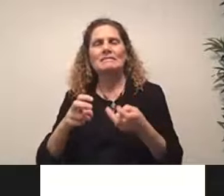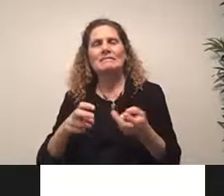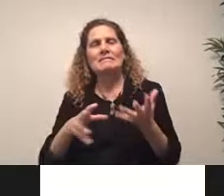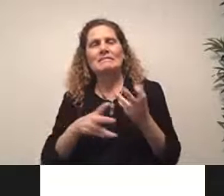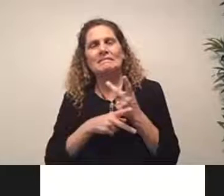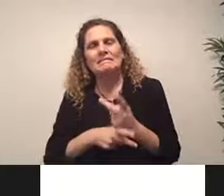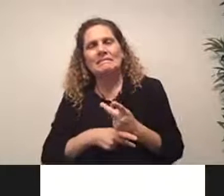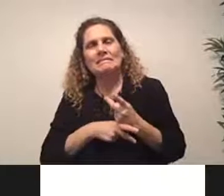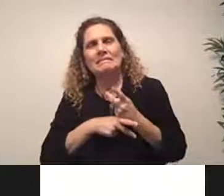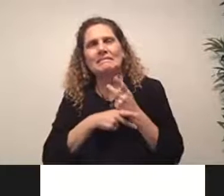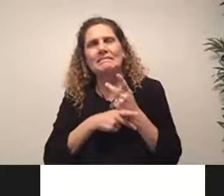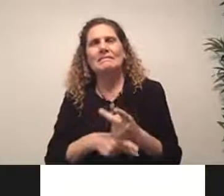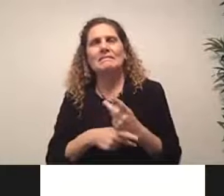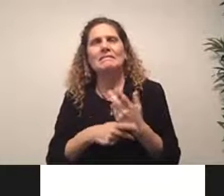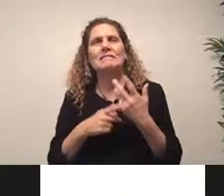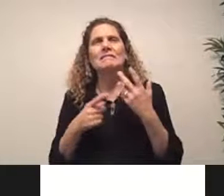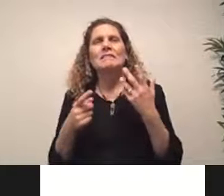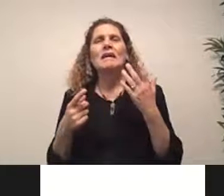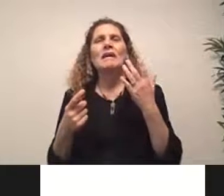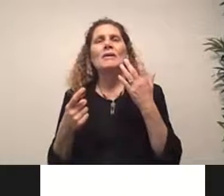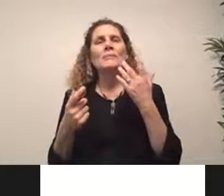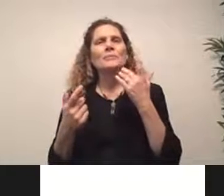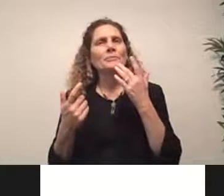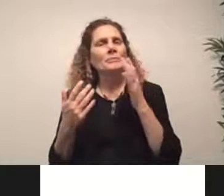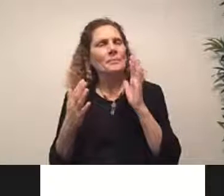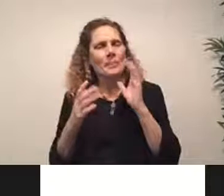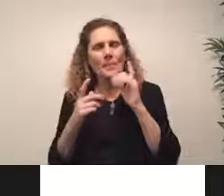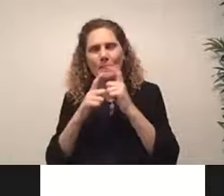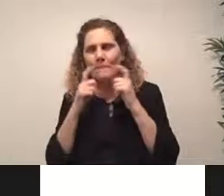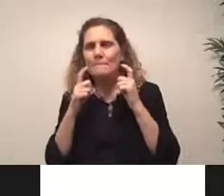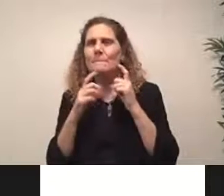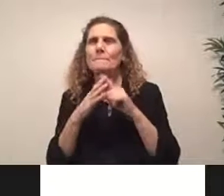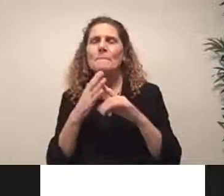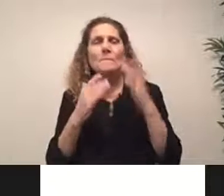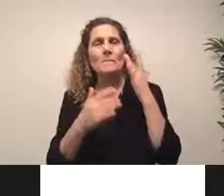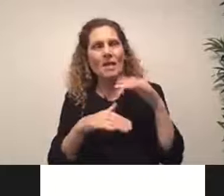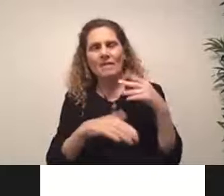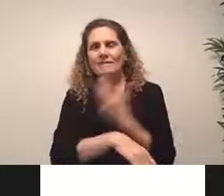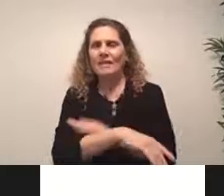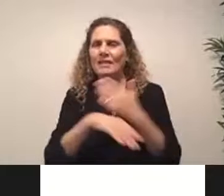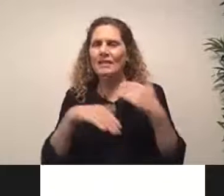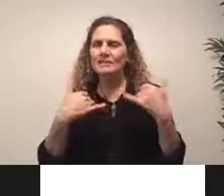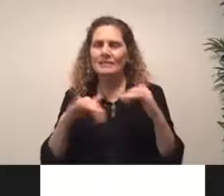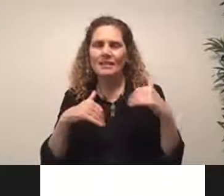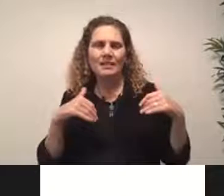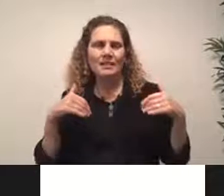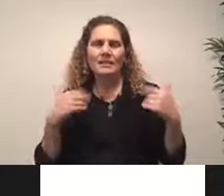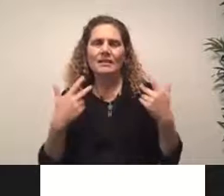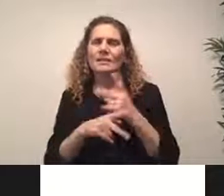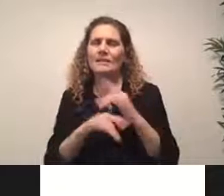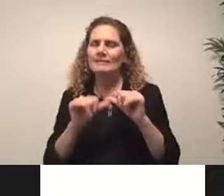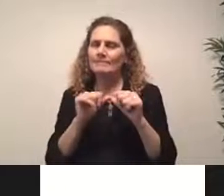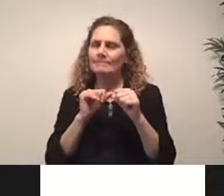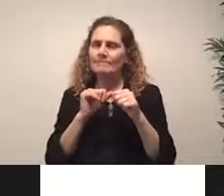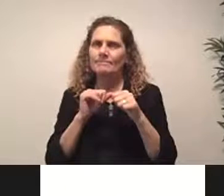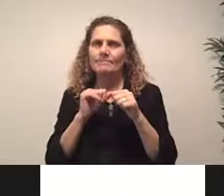see widespread vaccination, we can break that cycle of disease and see true sustained downtrends, coupled with a return